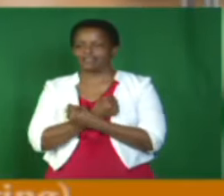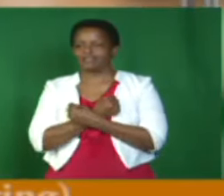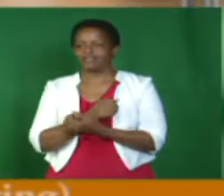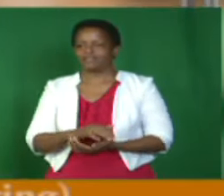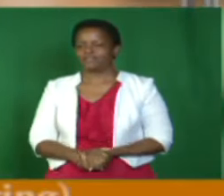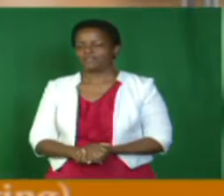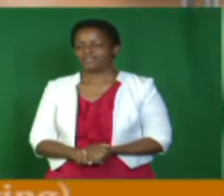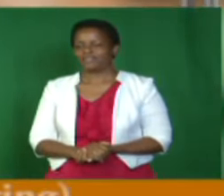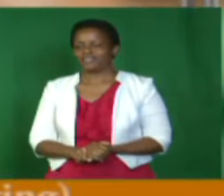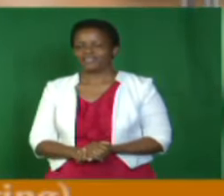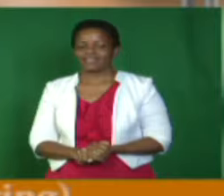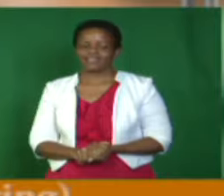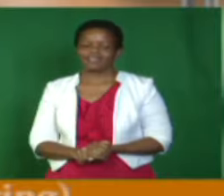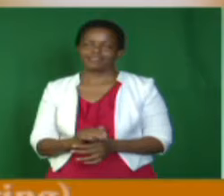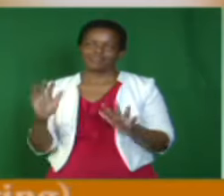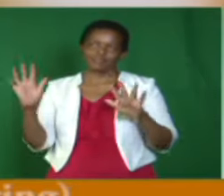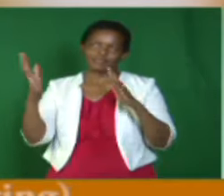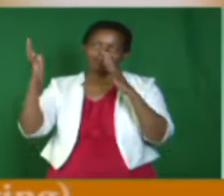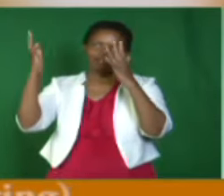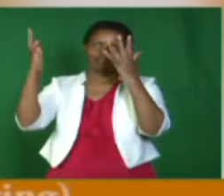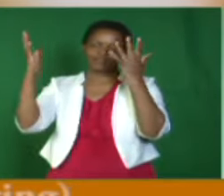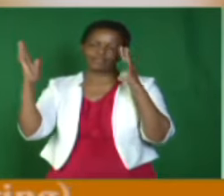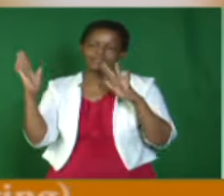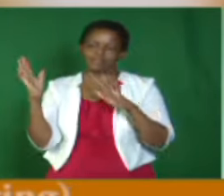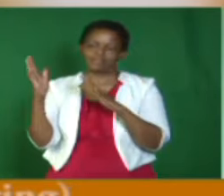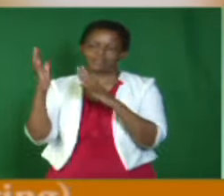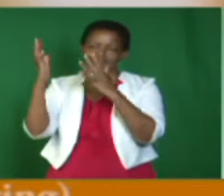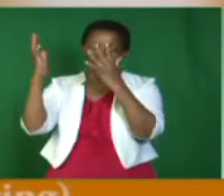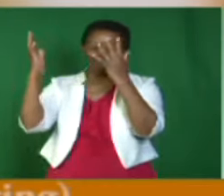We lift up holy hands in one